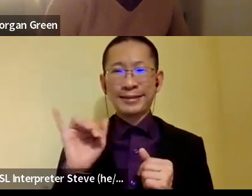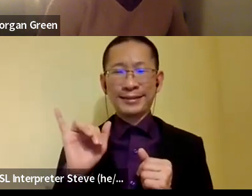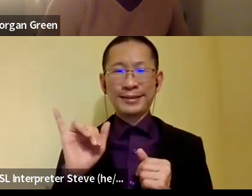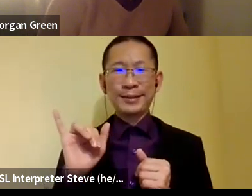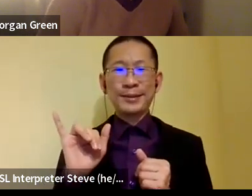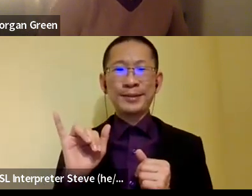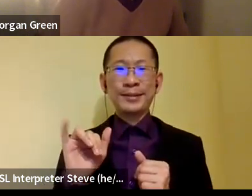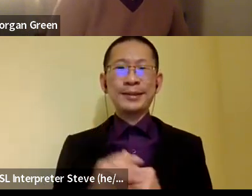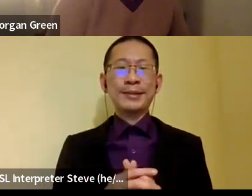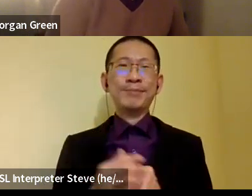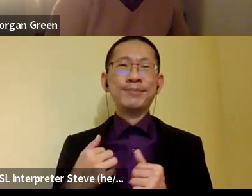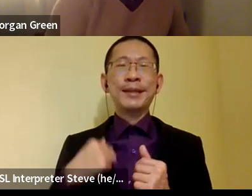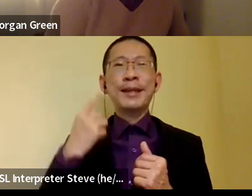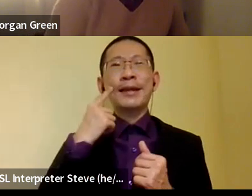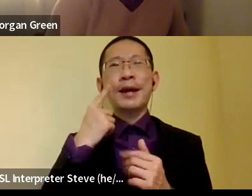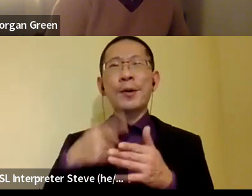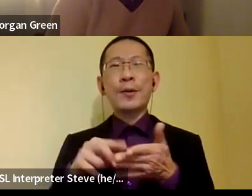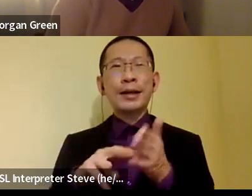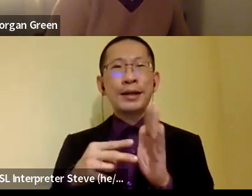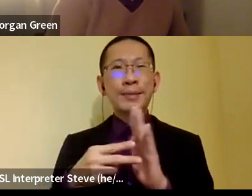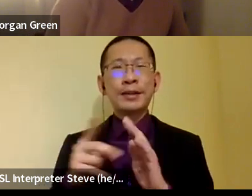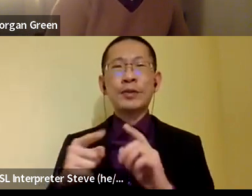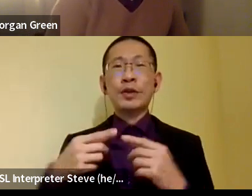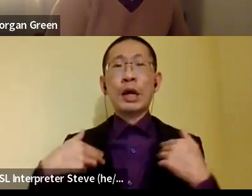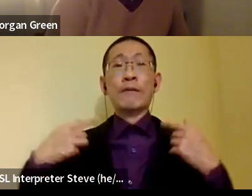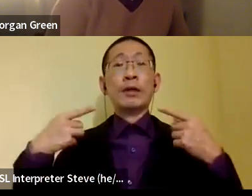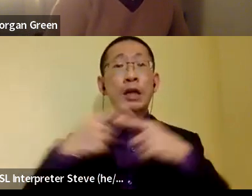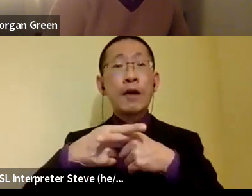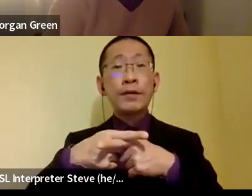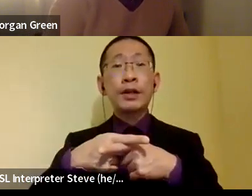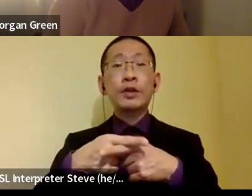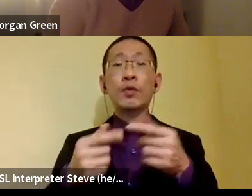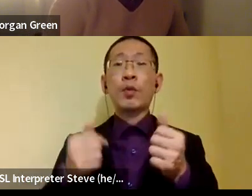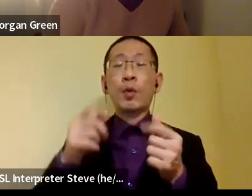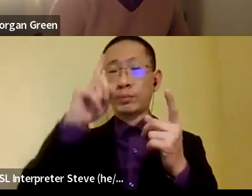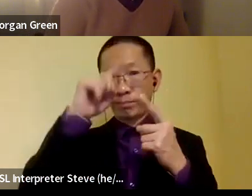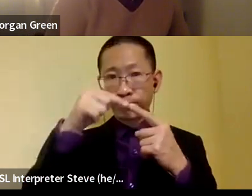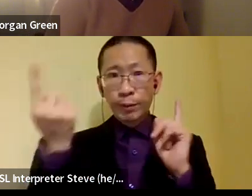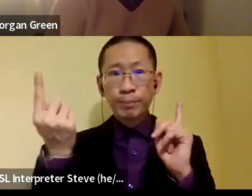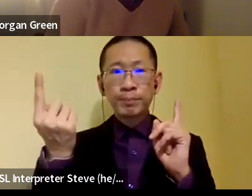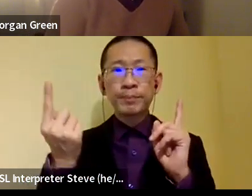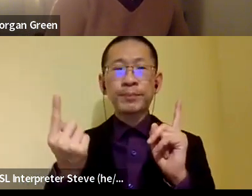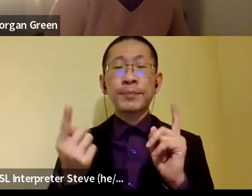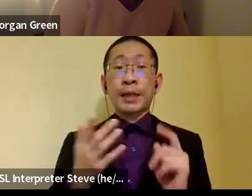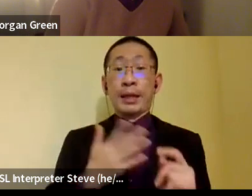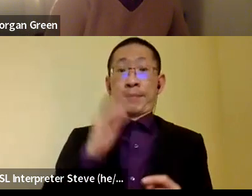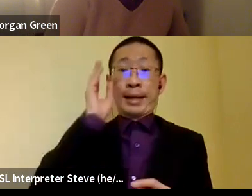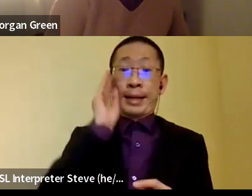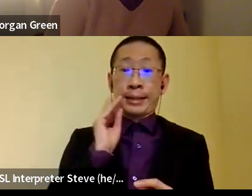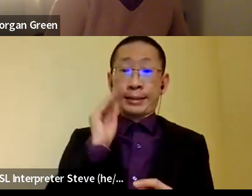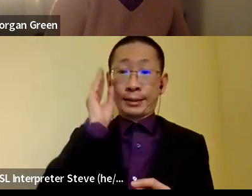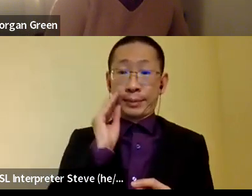about what it means when there's conflict or disagreement of opinion and how it only really, in my experience, has